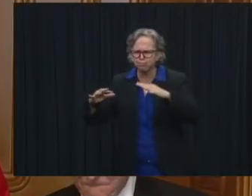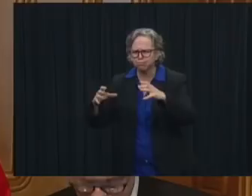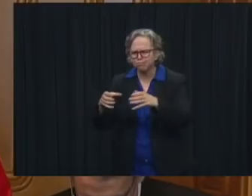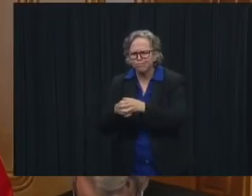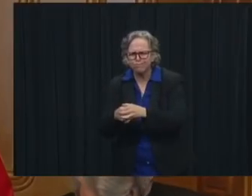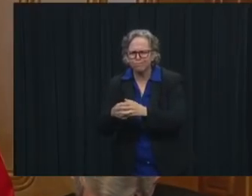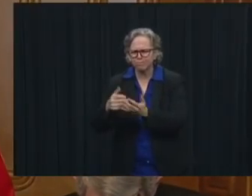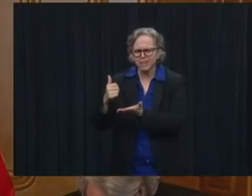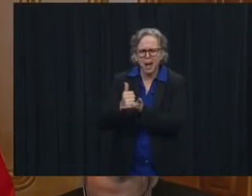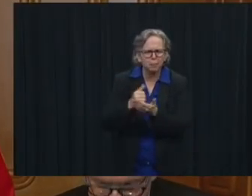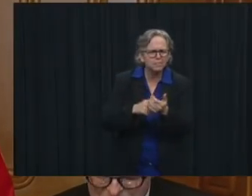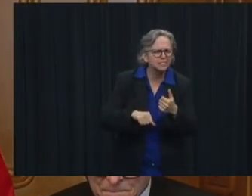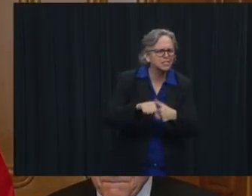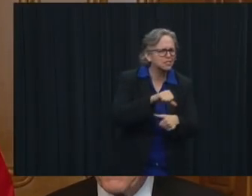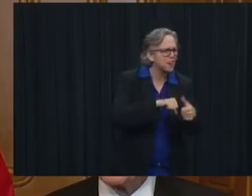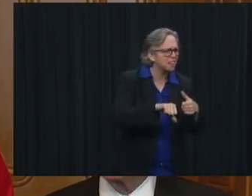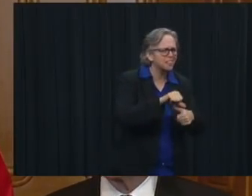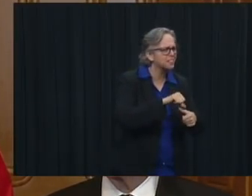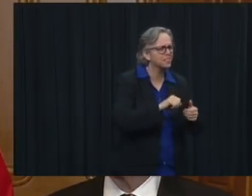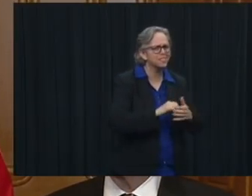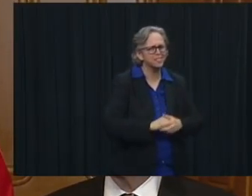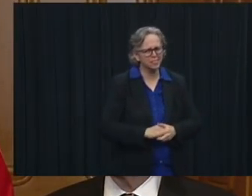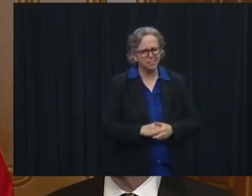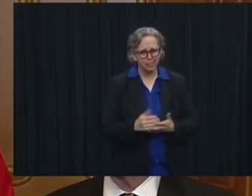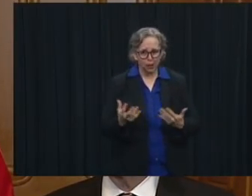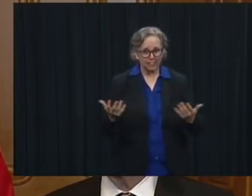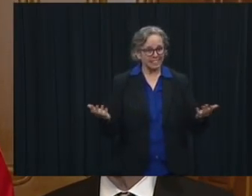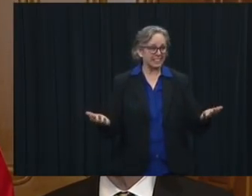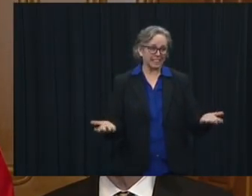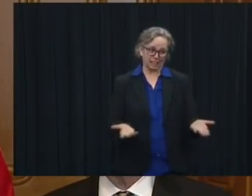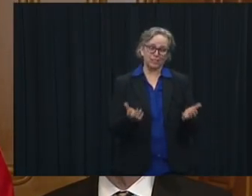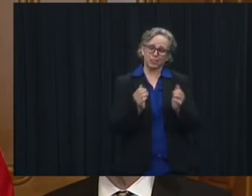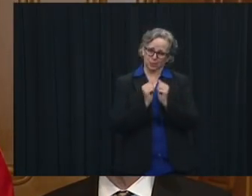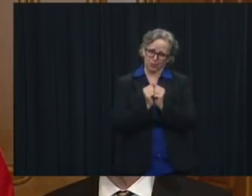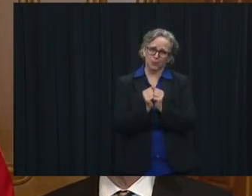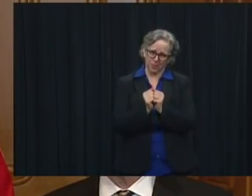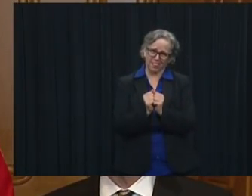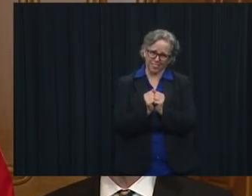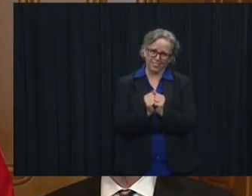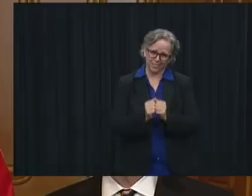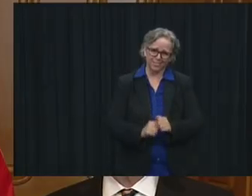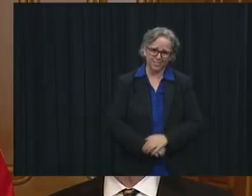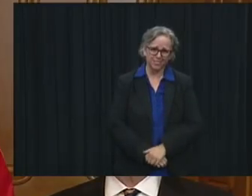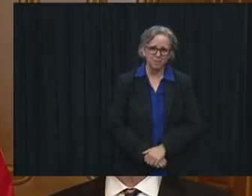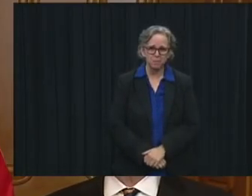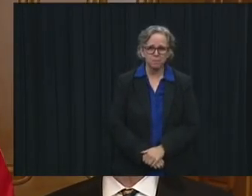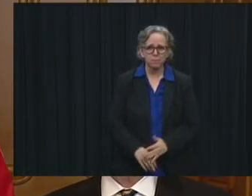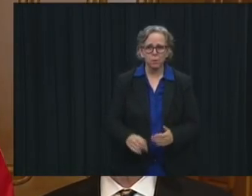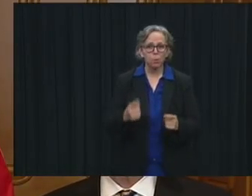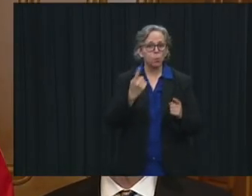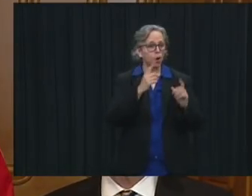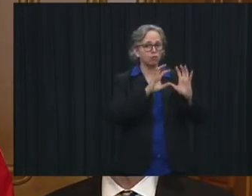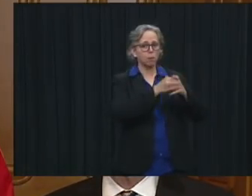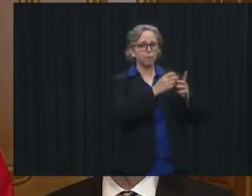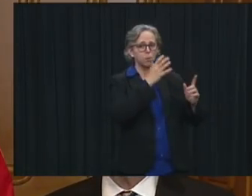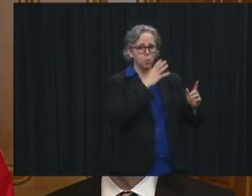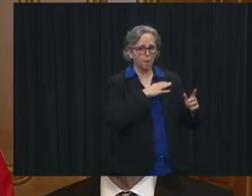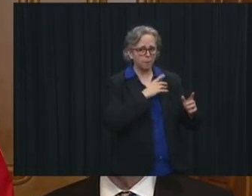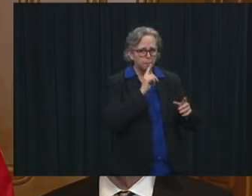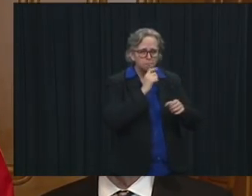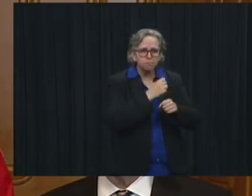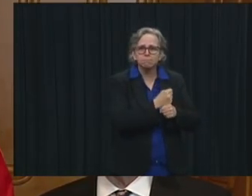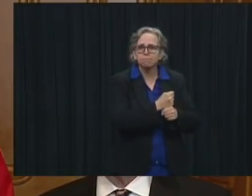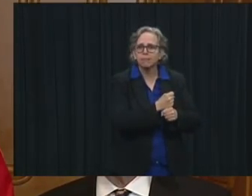and we're all in this together. I had a group of women who actually are making face masks in their